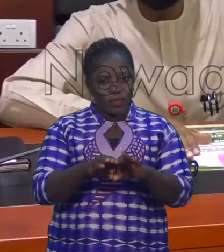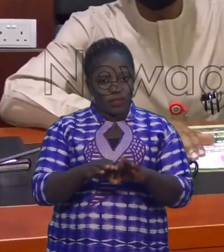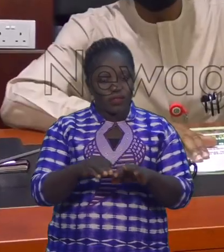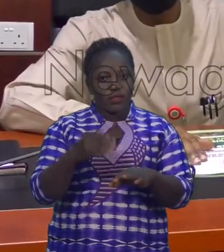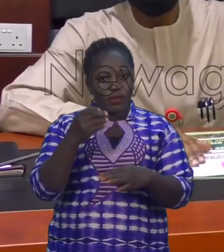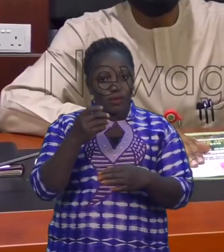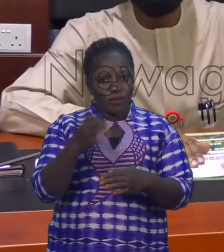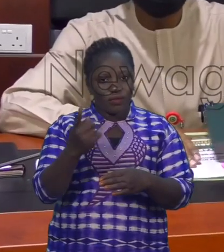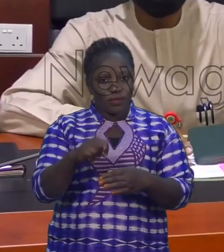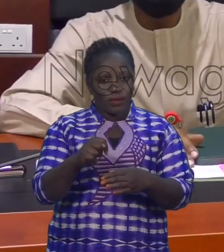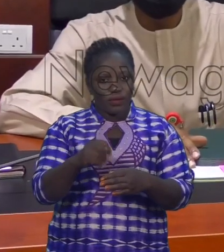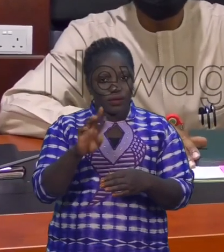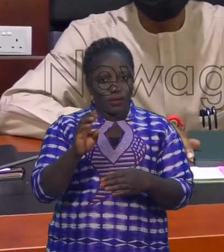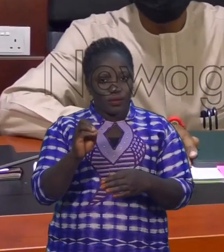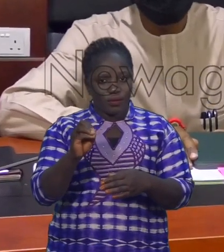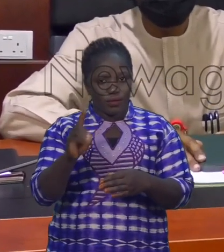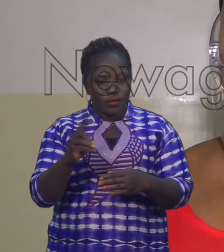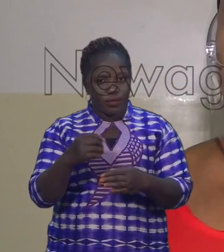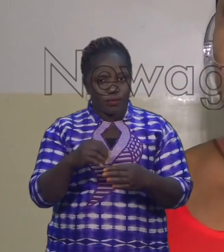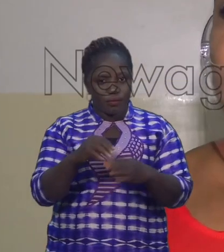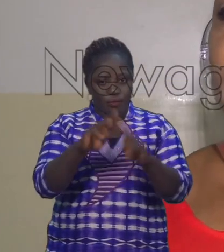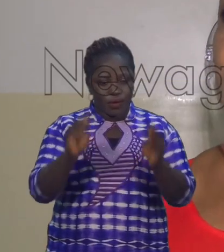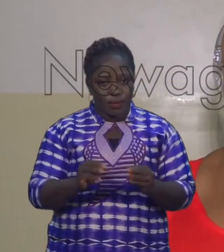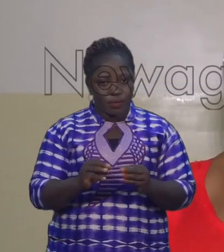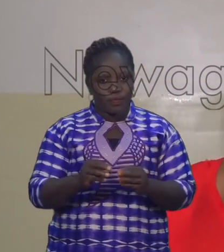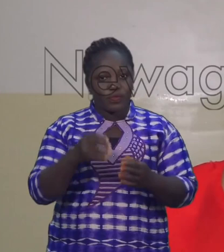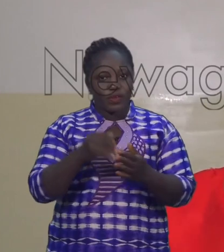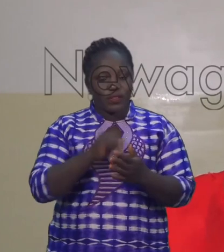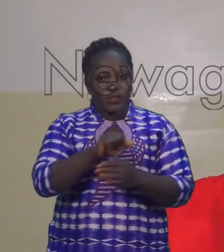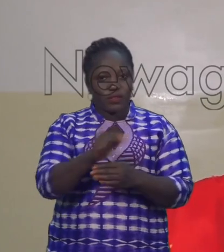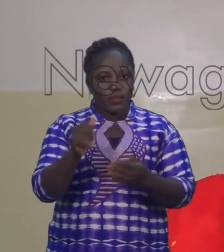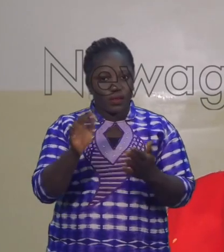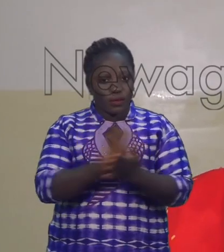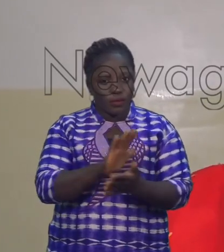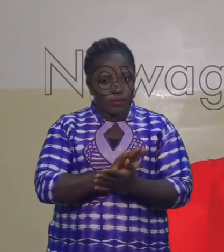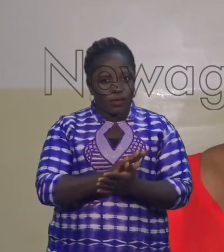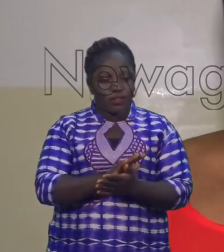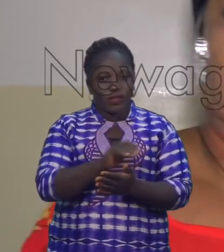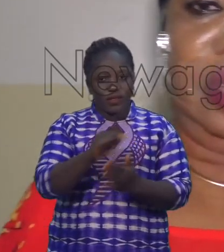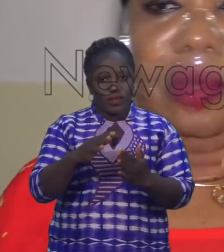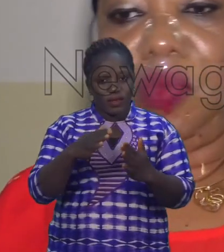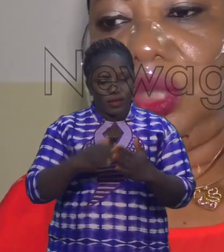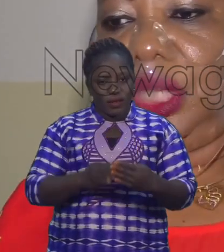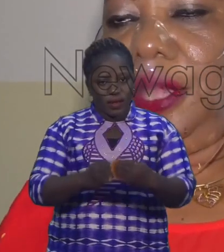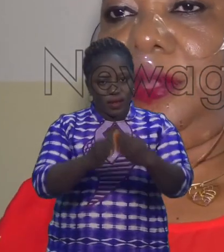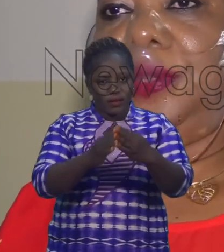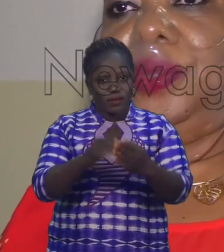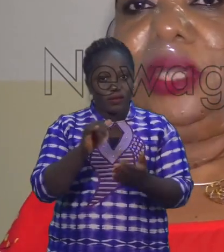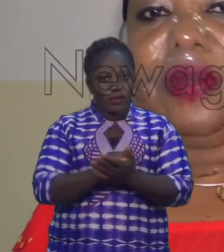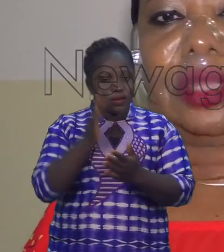roadmap and what it hopes to achieve. The roadmap is a document, is a guideline